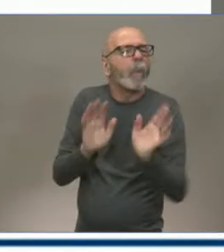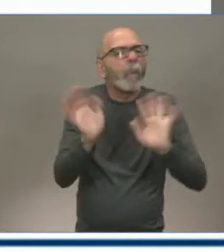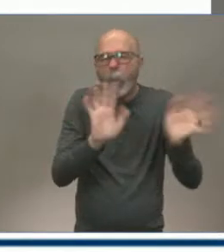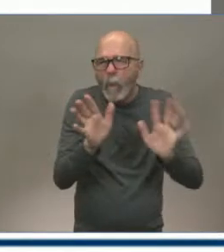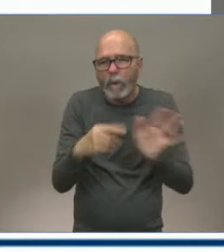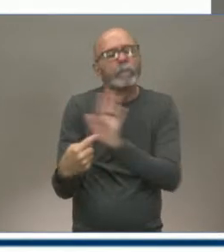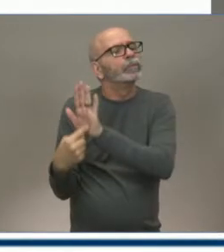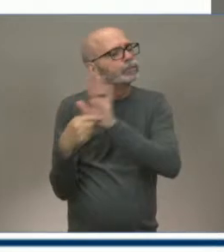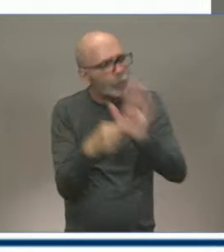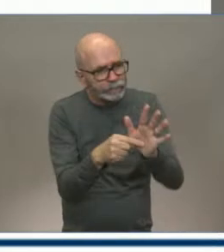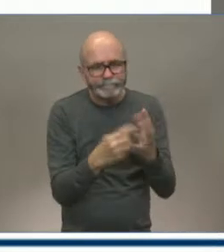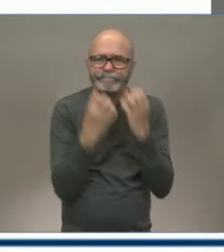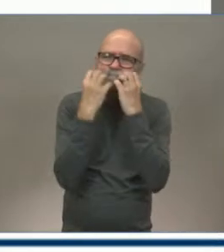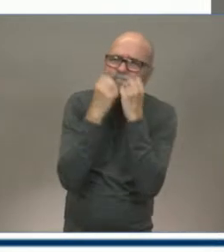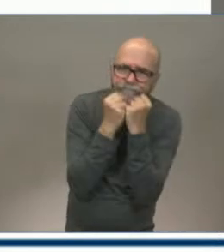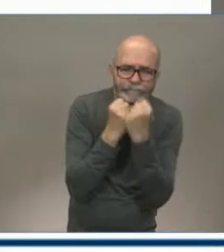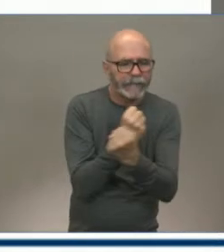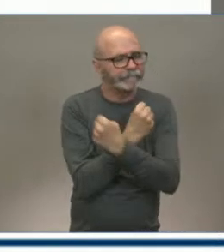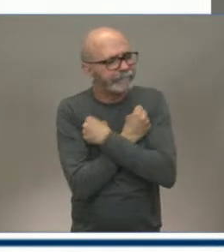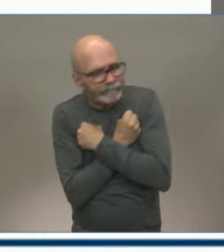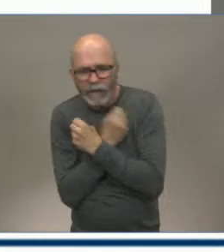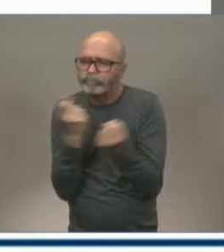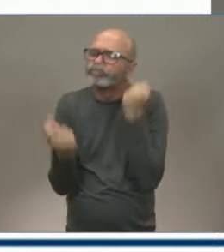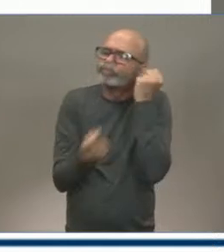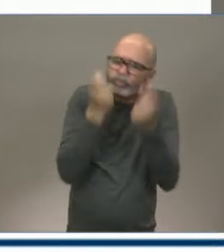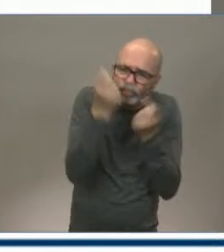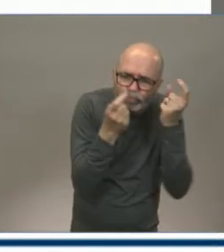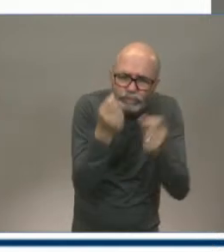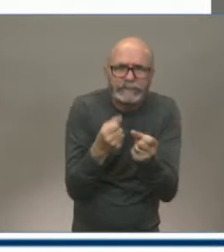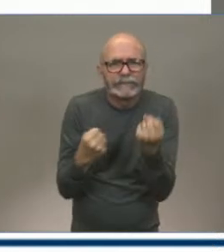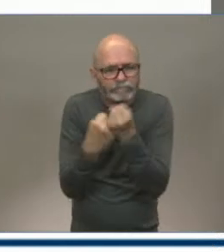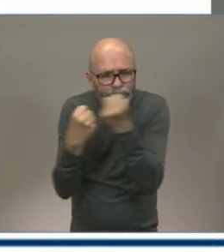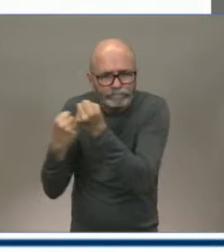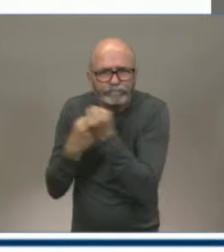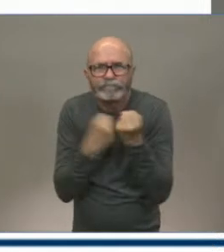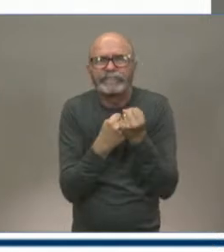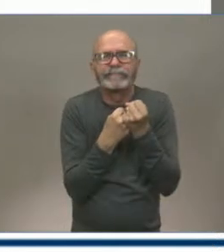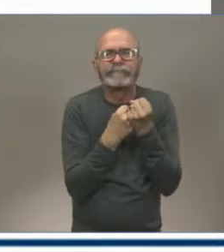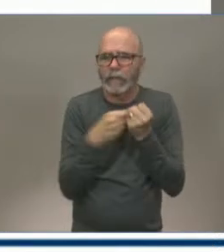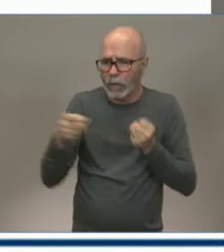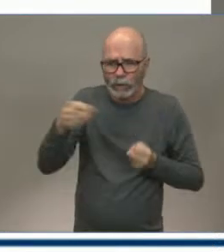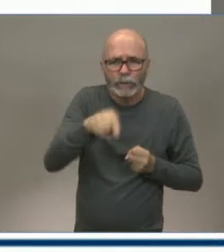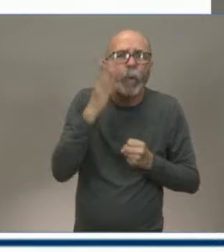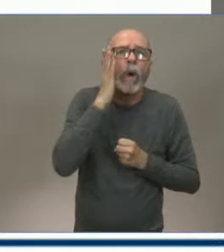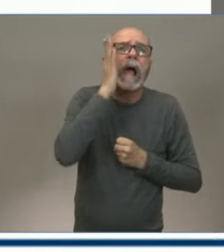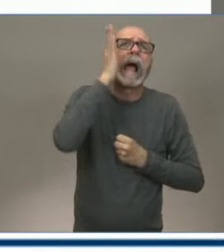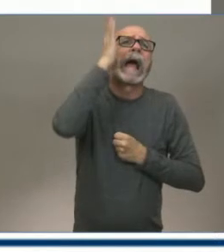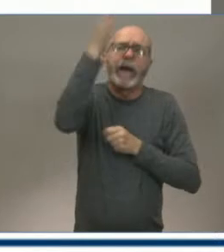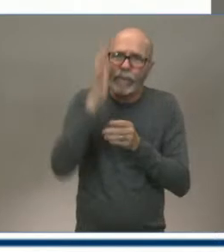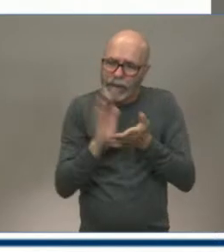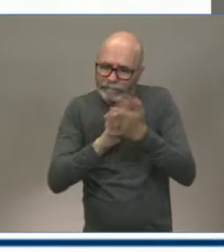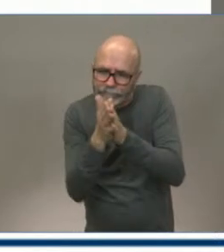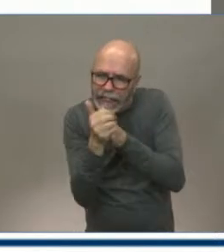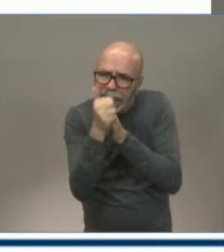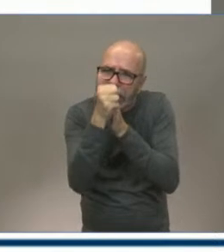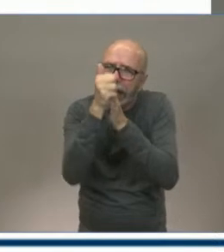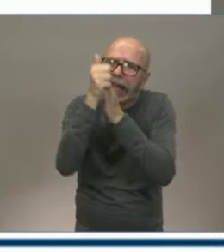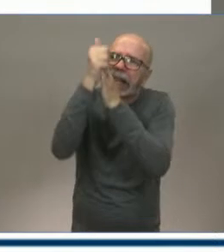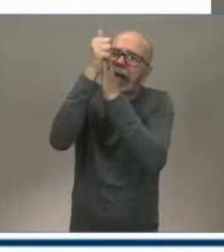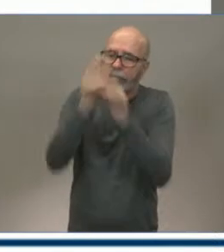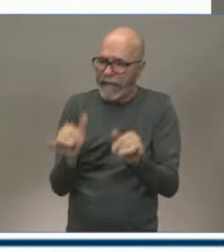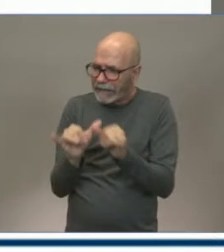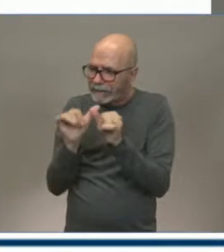understanding. It's a time to keep being the leaders that you have been all the way through this pandemic, in your homes, in your schools,